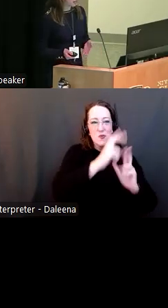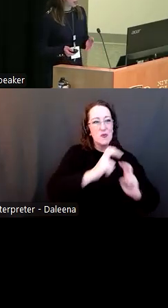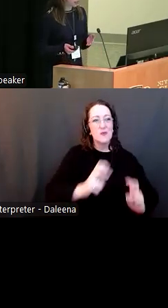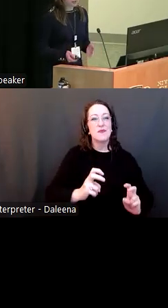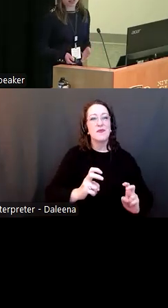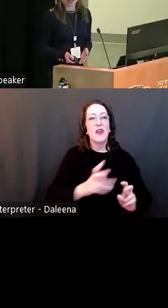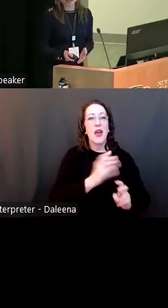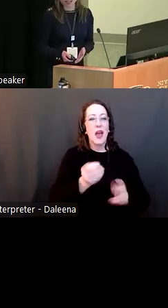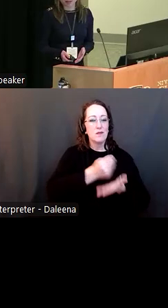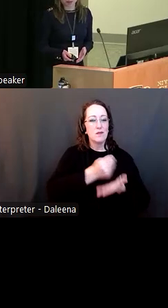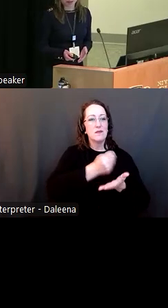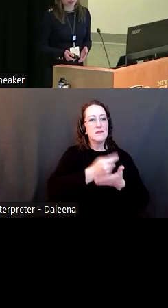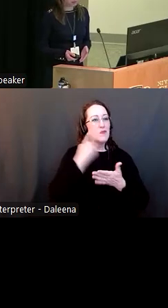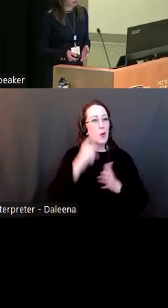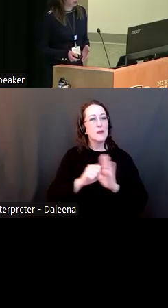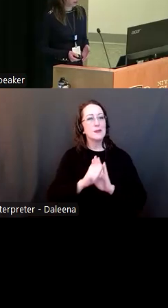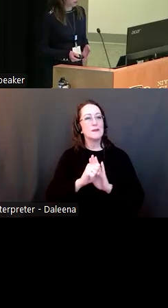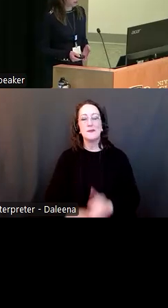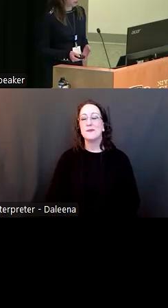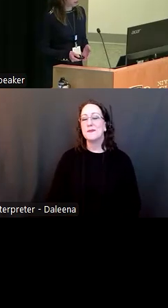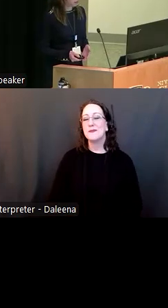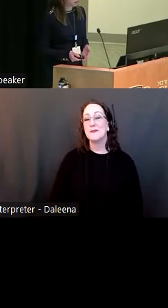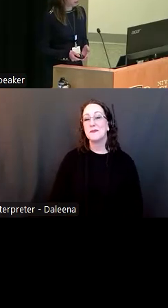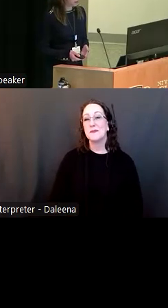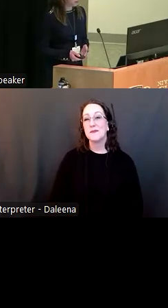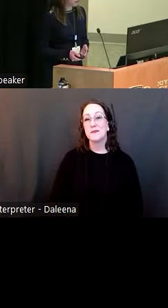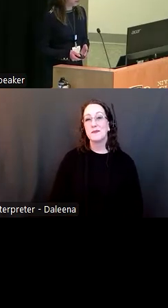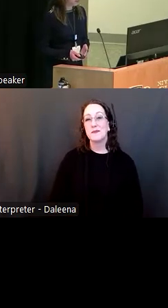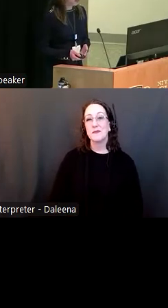and treatment of these symptoms.